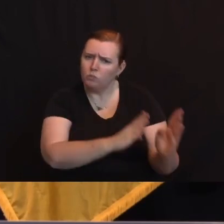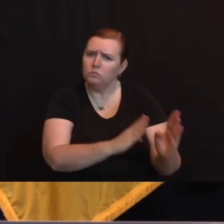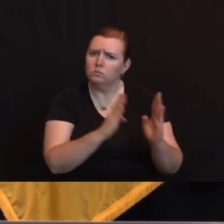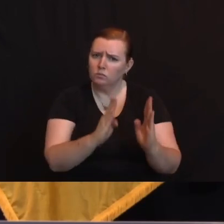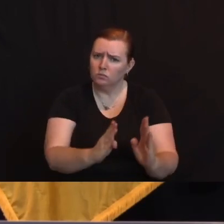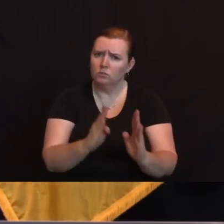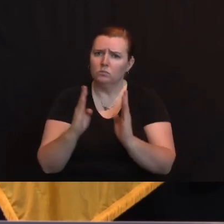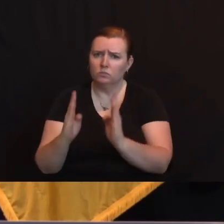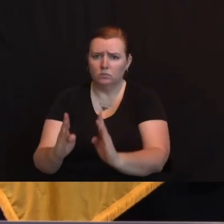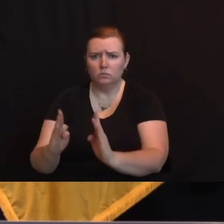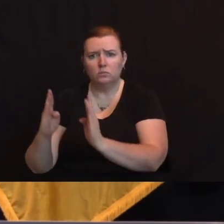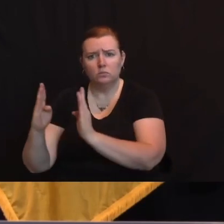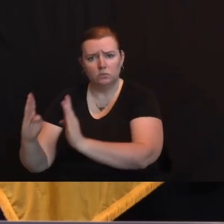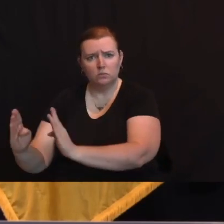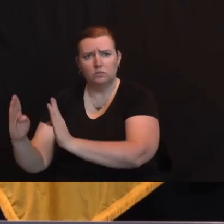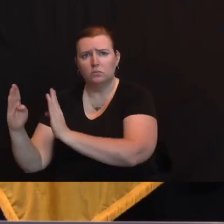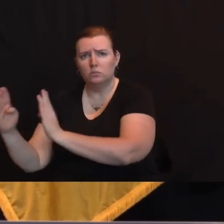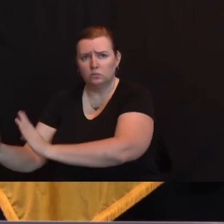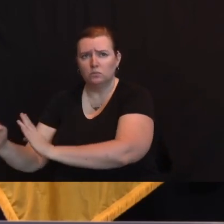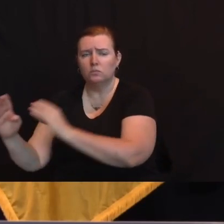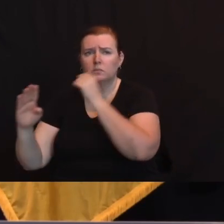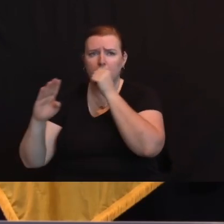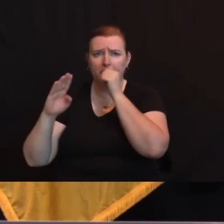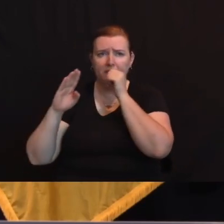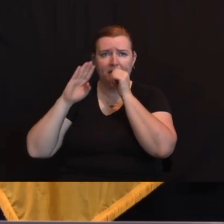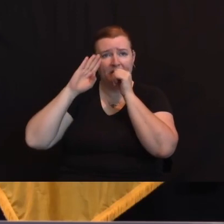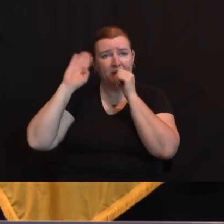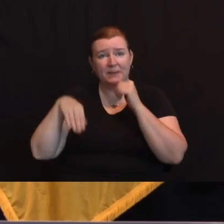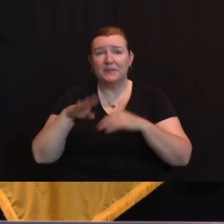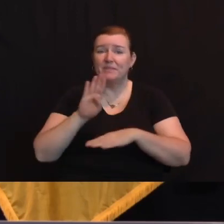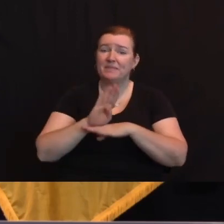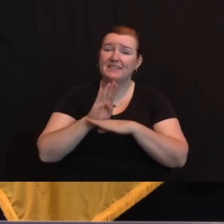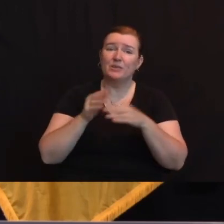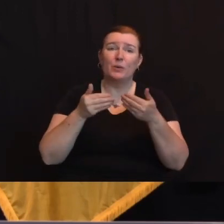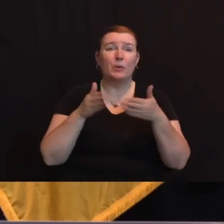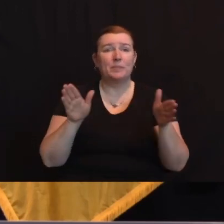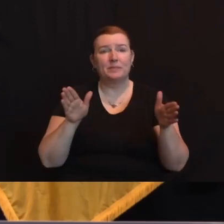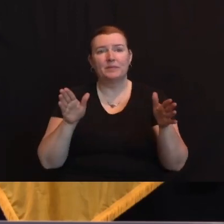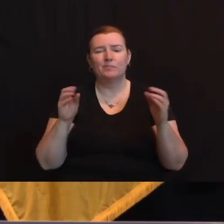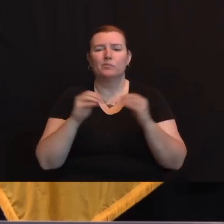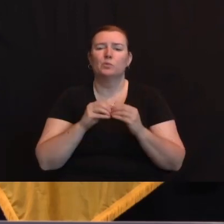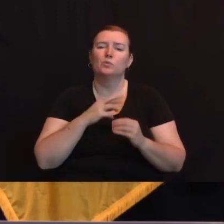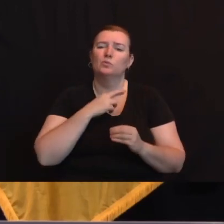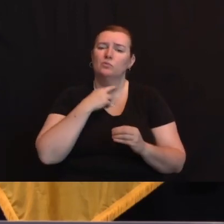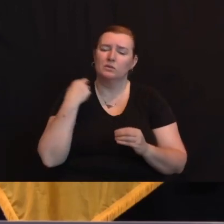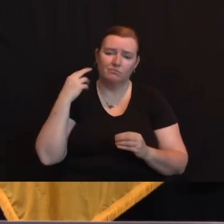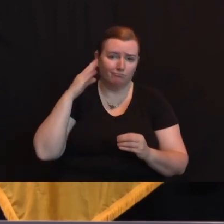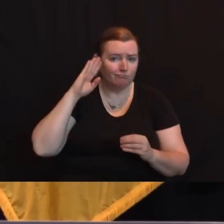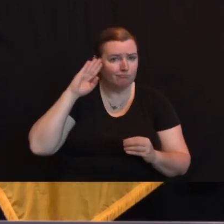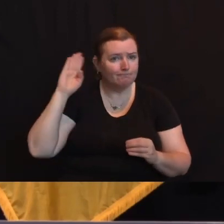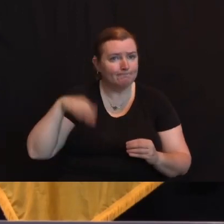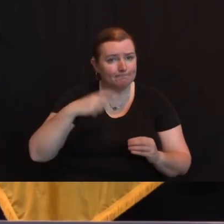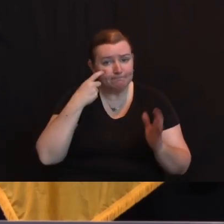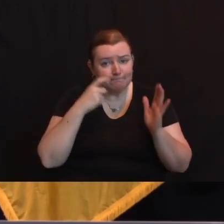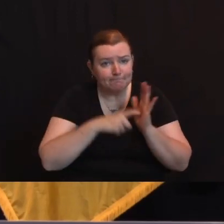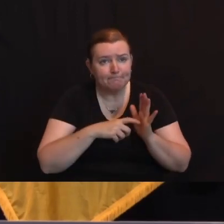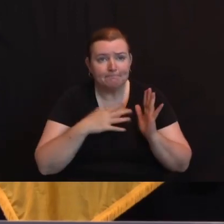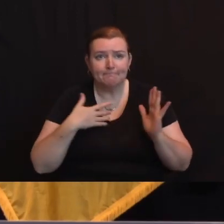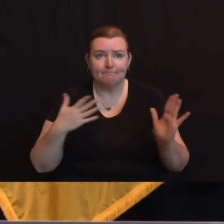and we knew that as we opened up, we'd take on some more risk. I